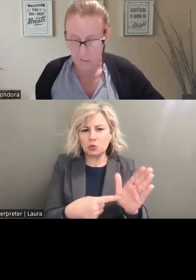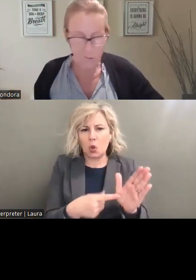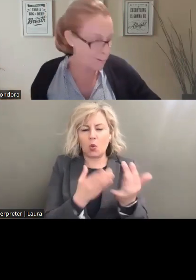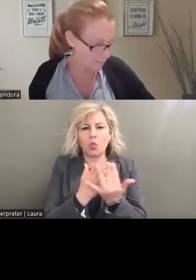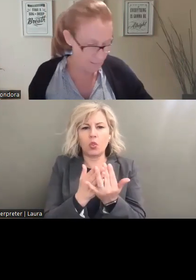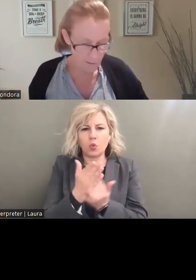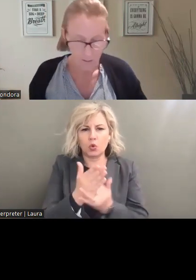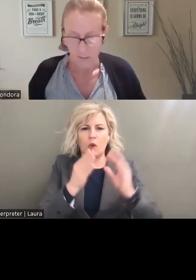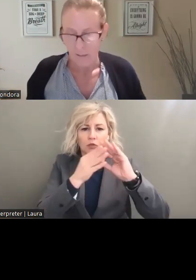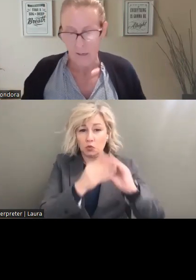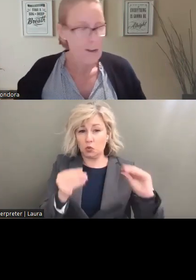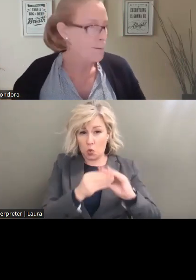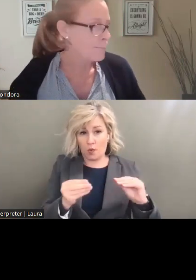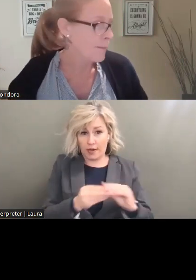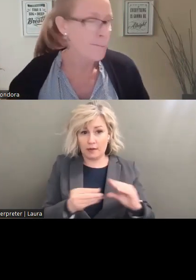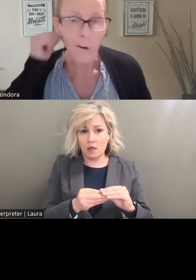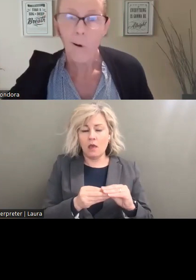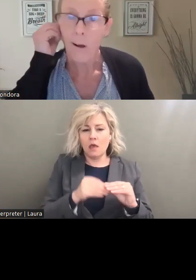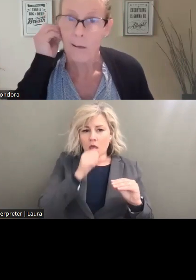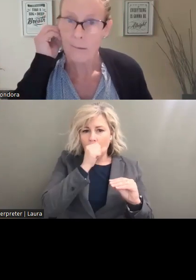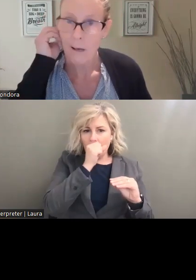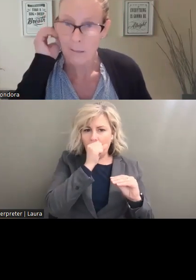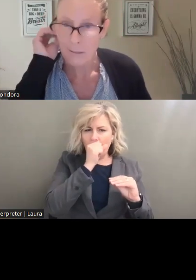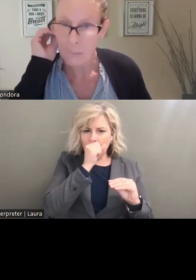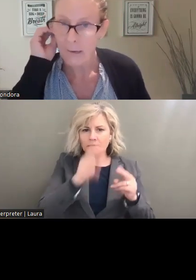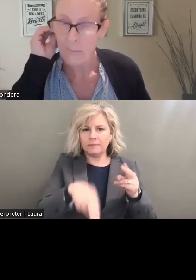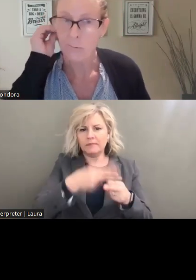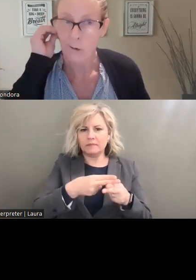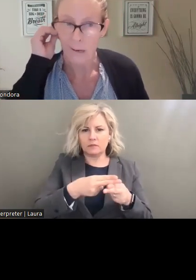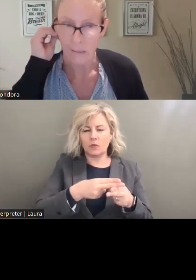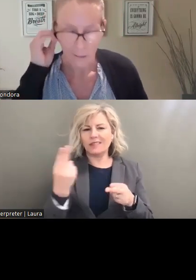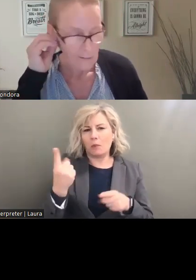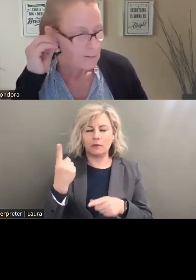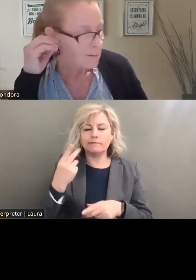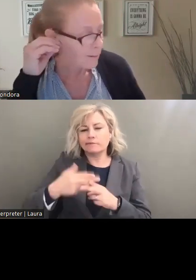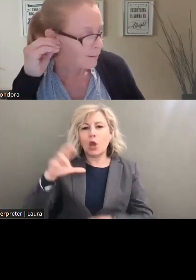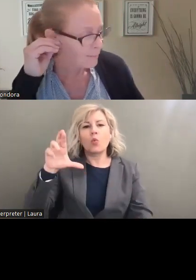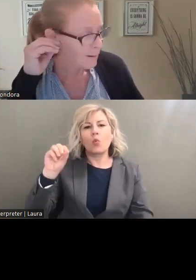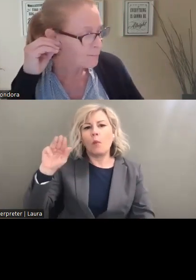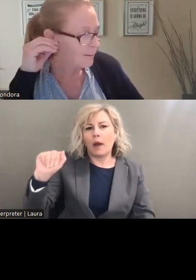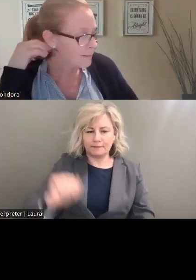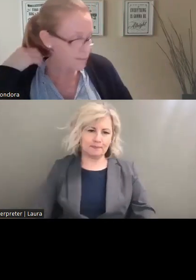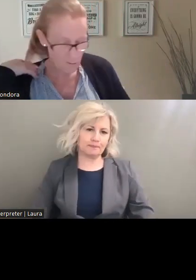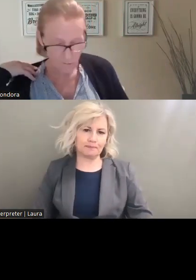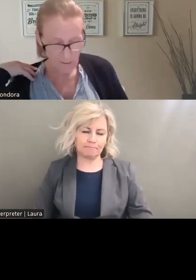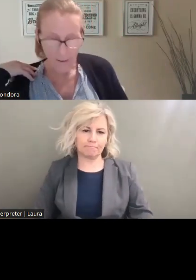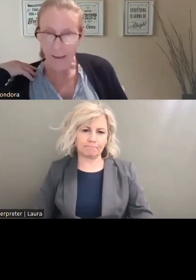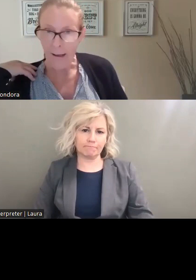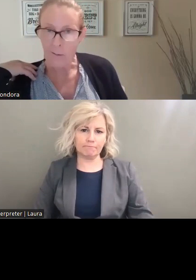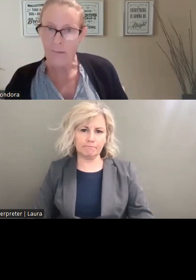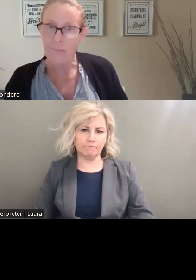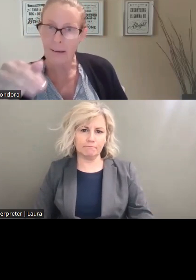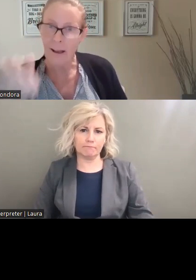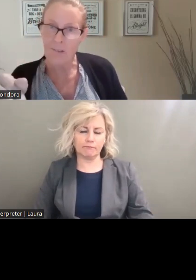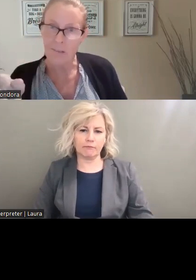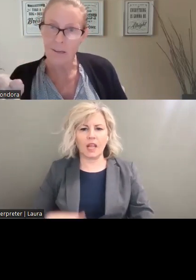through a story that we'll call someone named Roma. And I want to illustrate